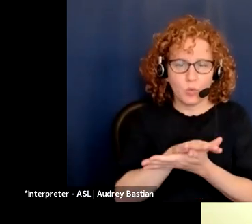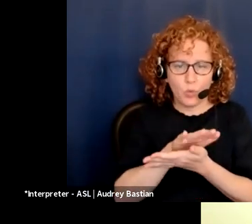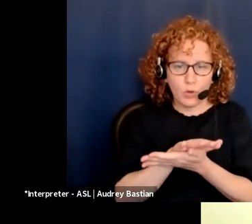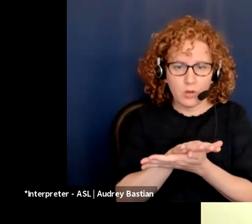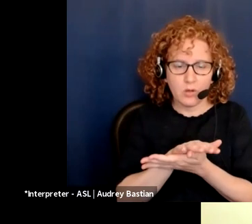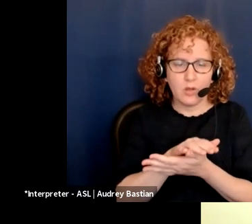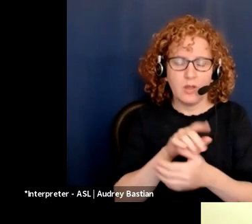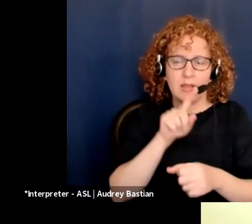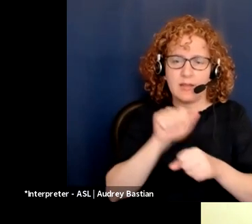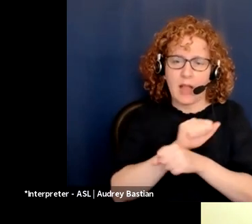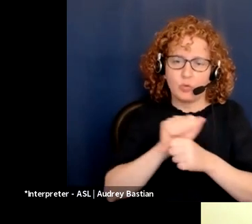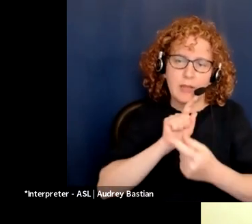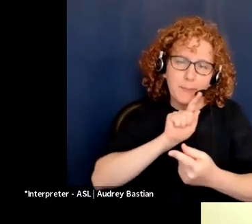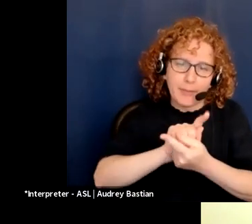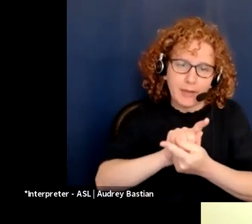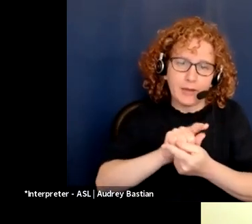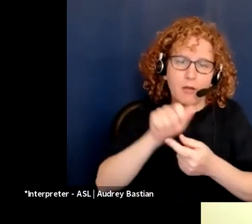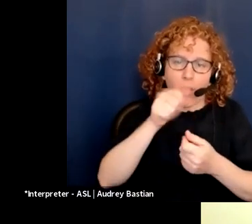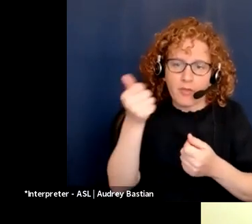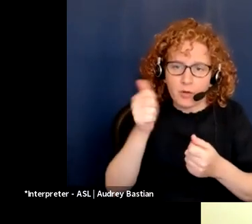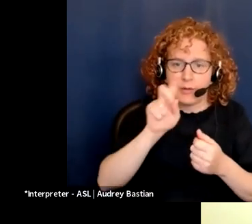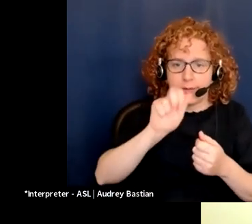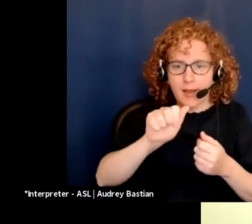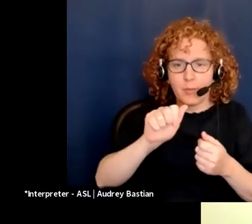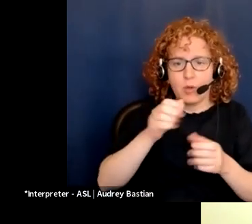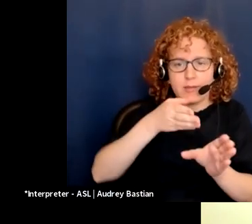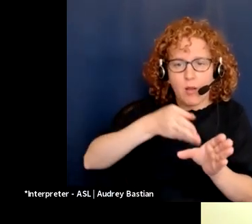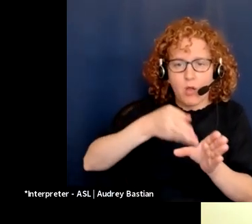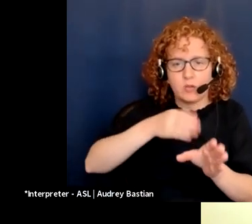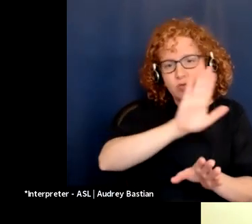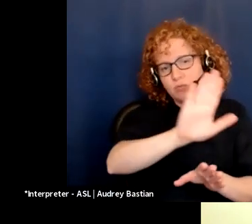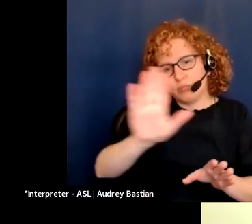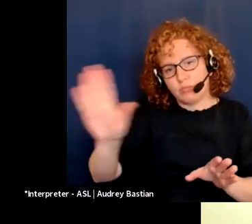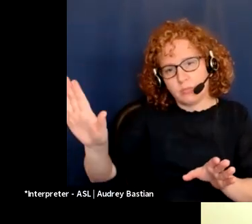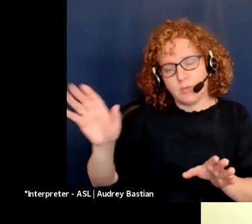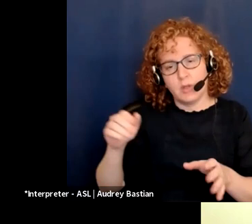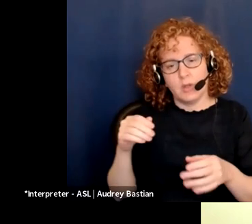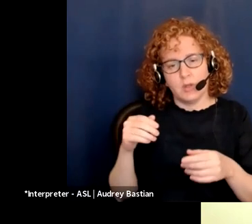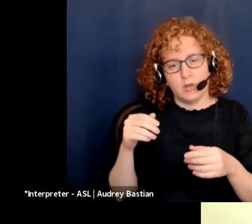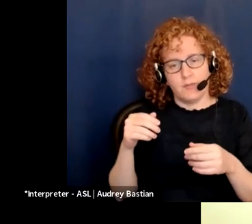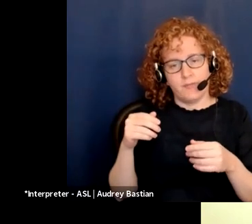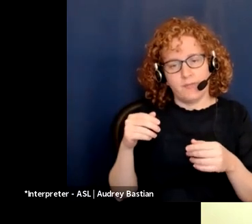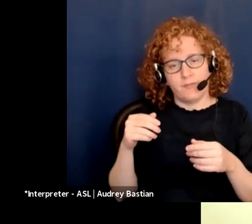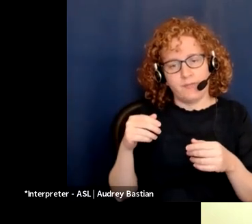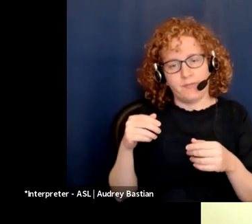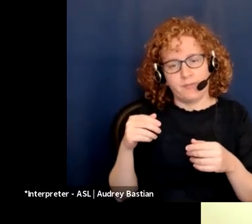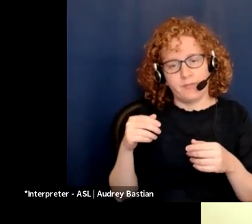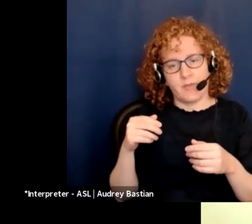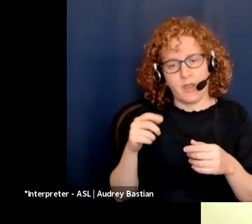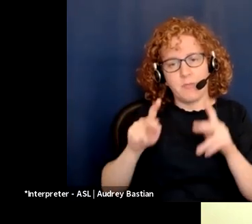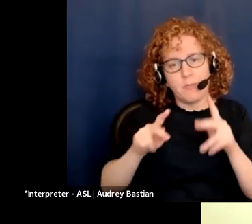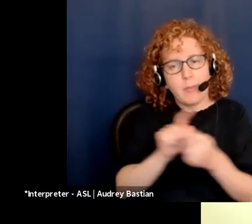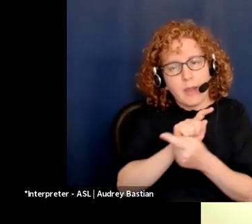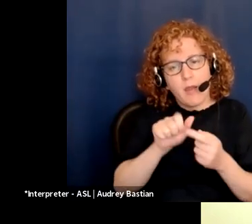meeting other disabled psychologists and meeting other disabled people in the field. So